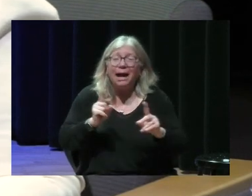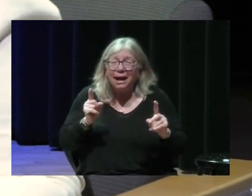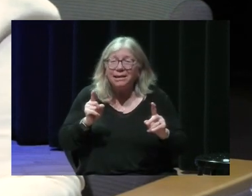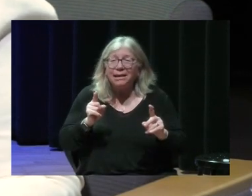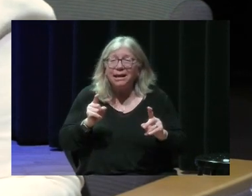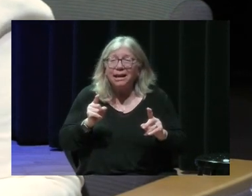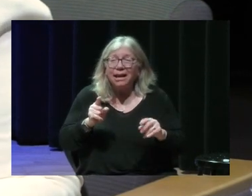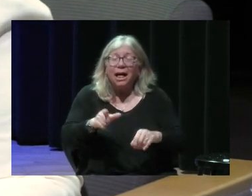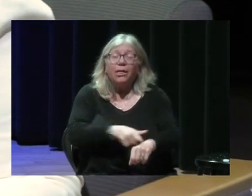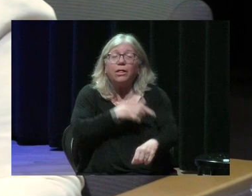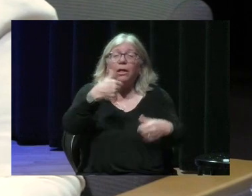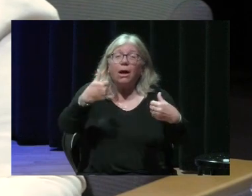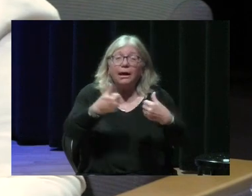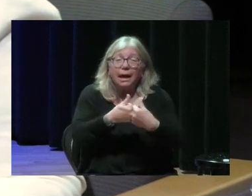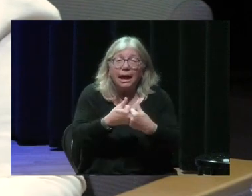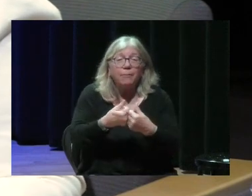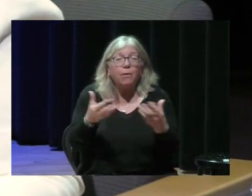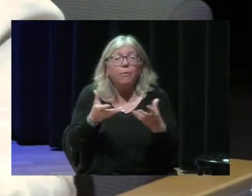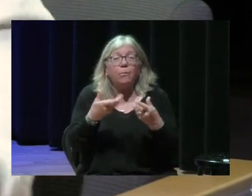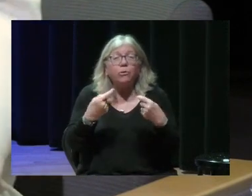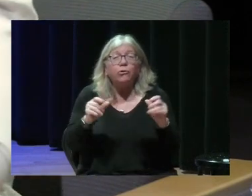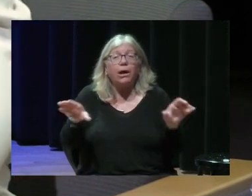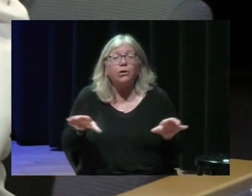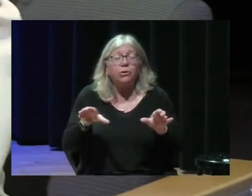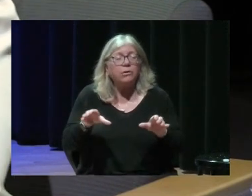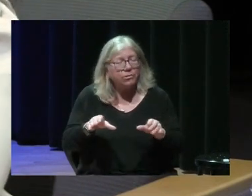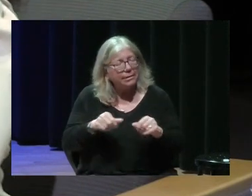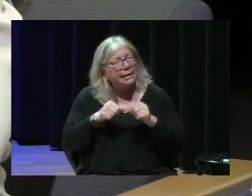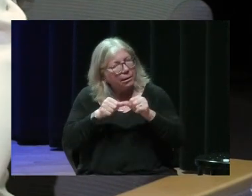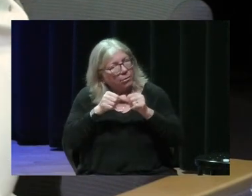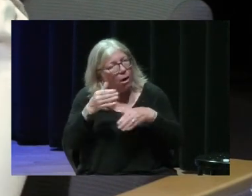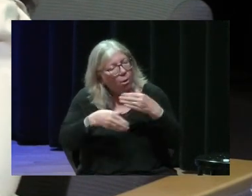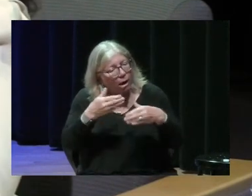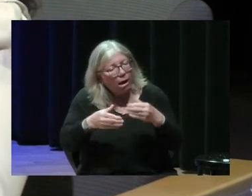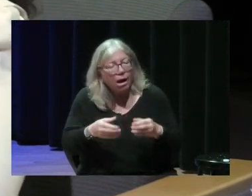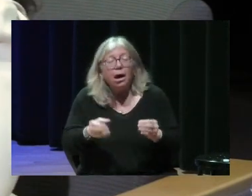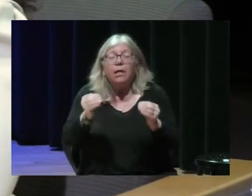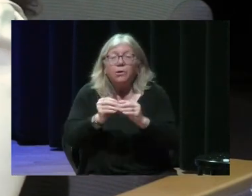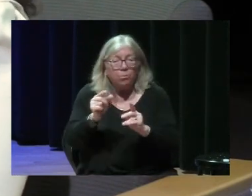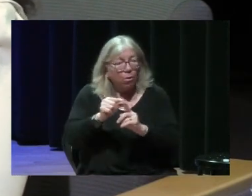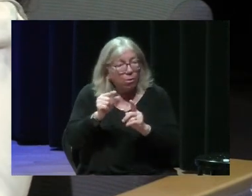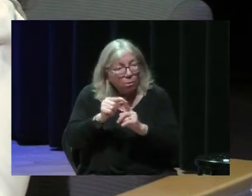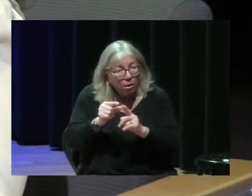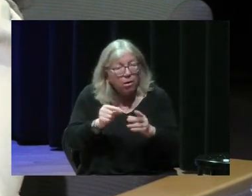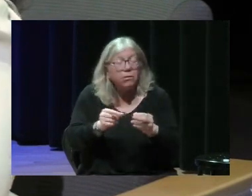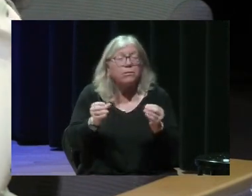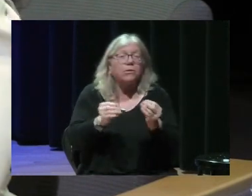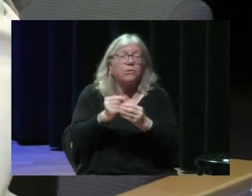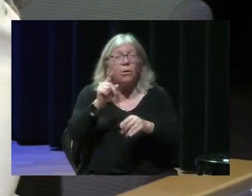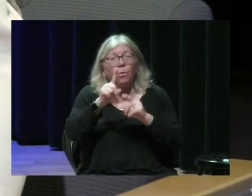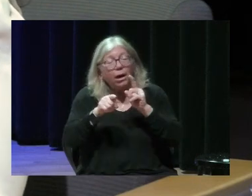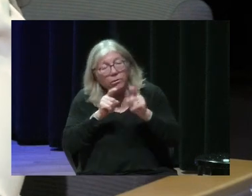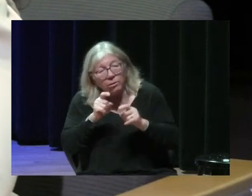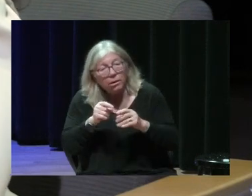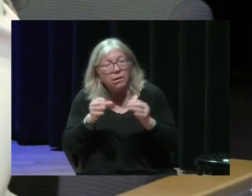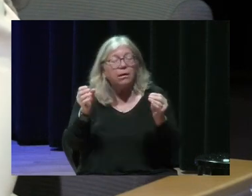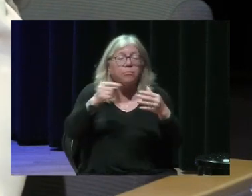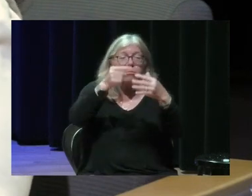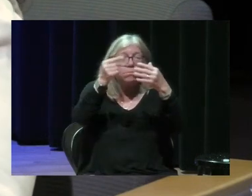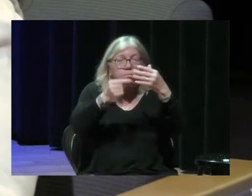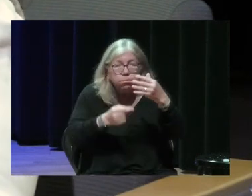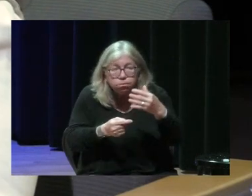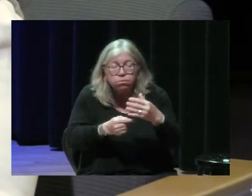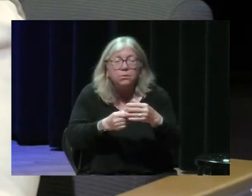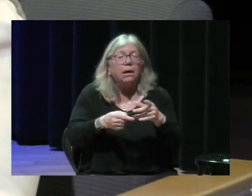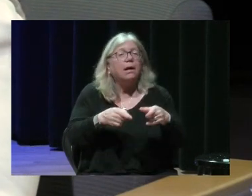the long game of what we're trying to do is say, just keep going. There are more words, there are new questions, there's a new way, there's a new